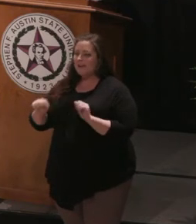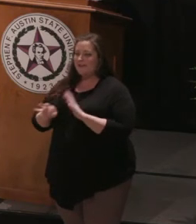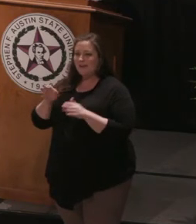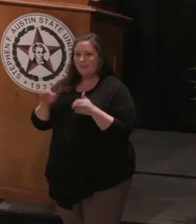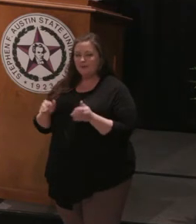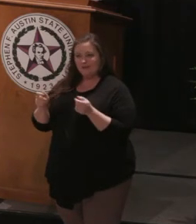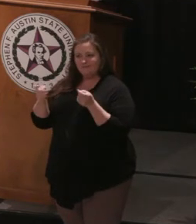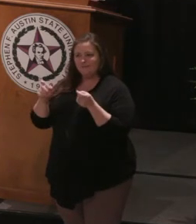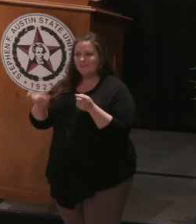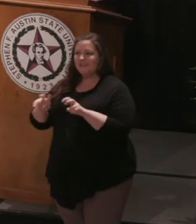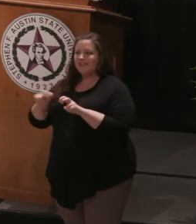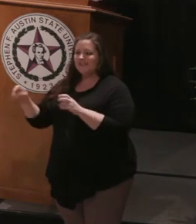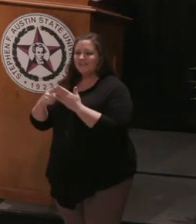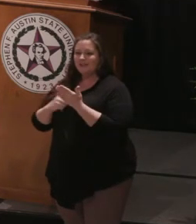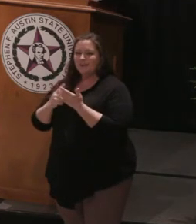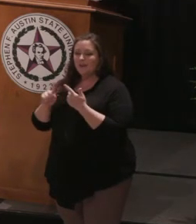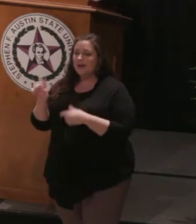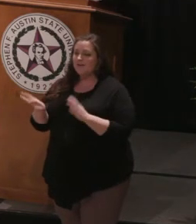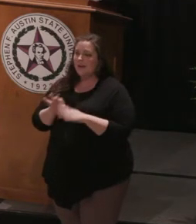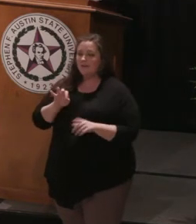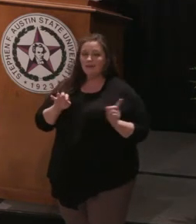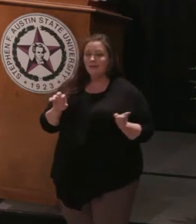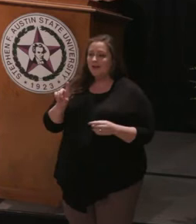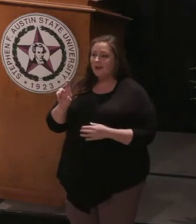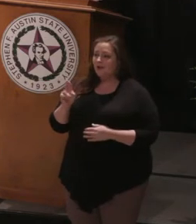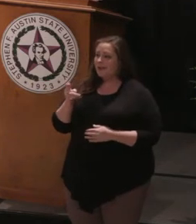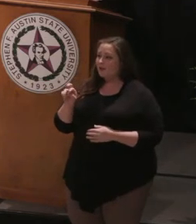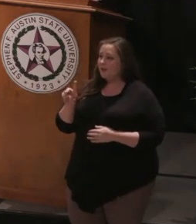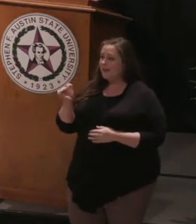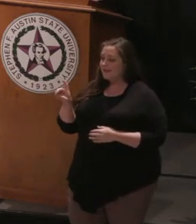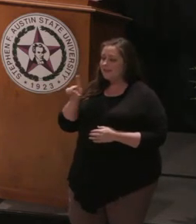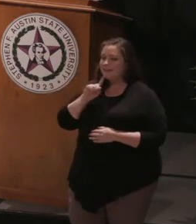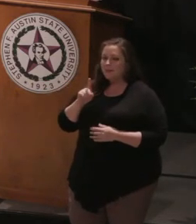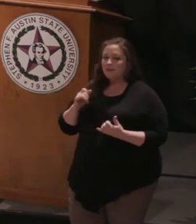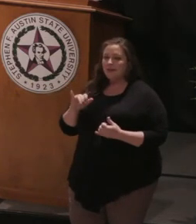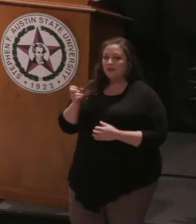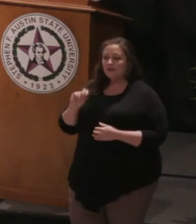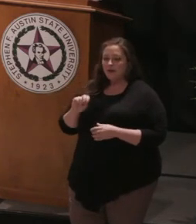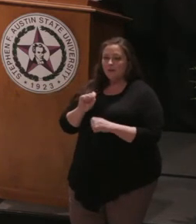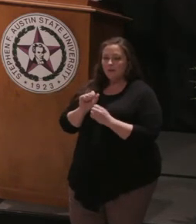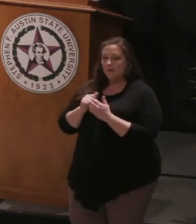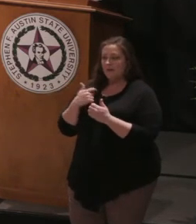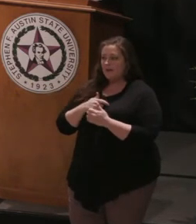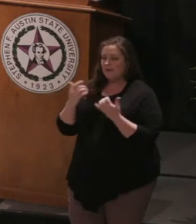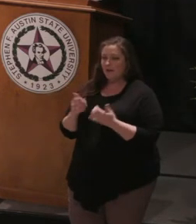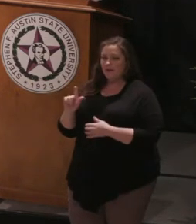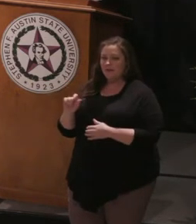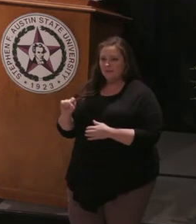moderator of this. And I found another than Dr. Hendricks. Now, John has been with us at the Lone Star Legislative